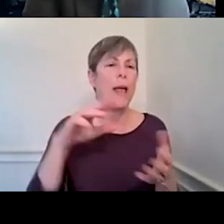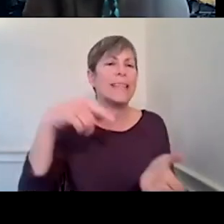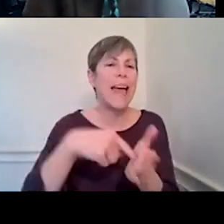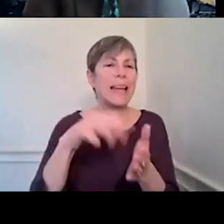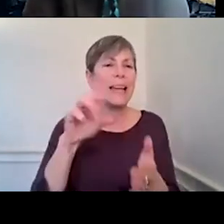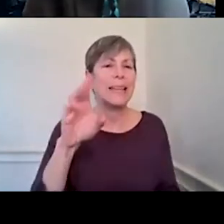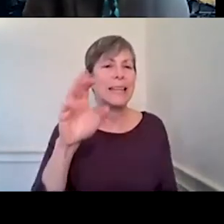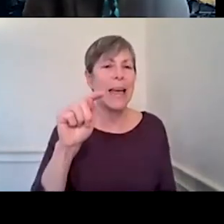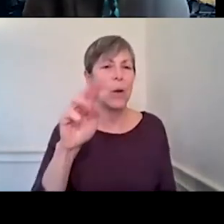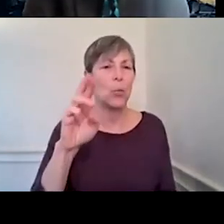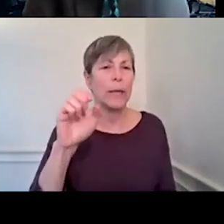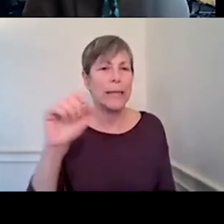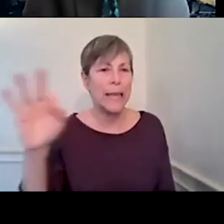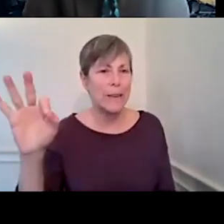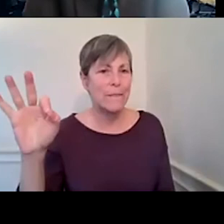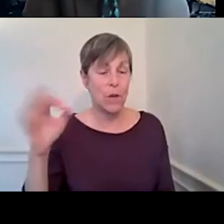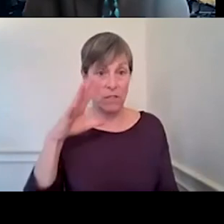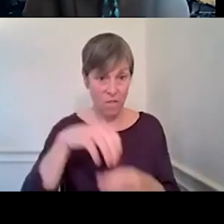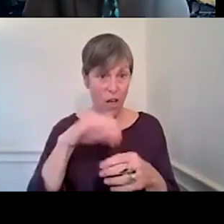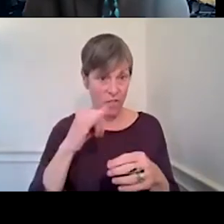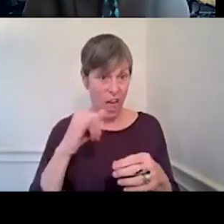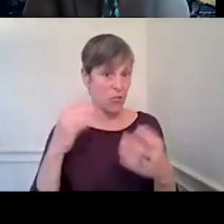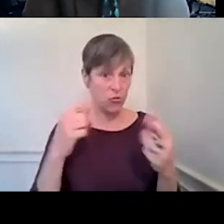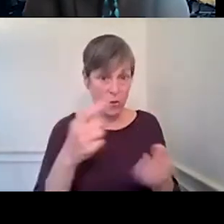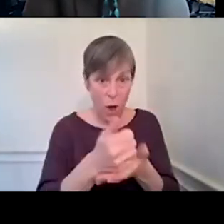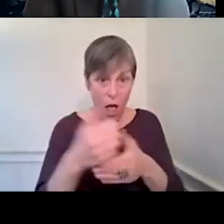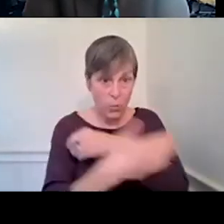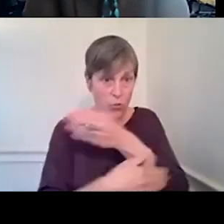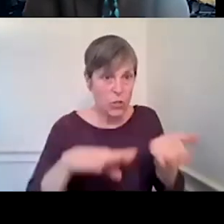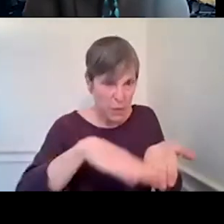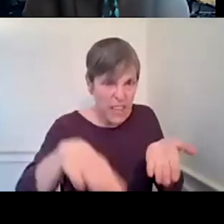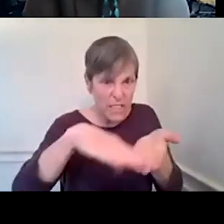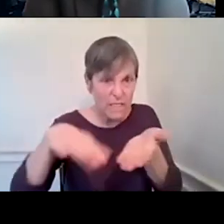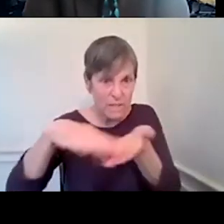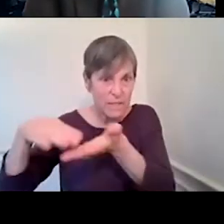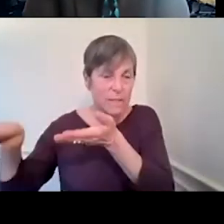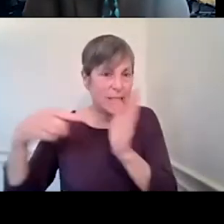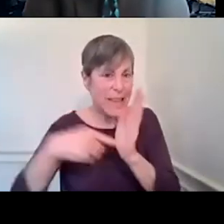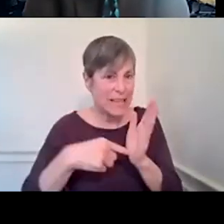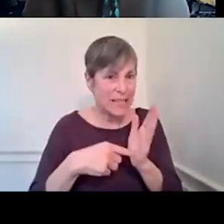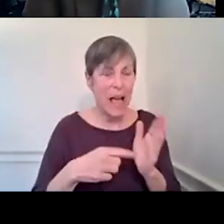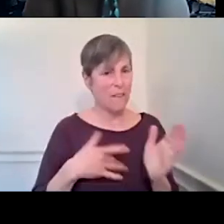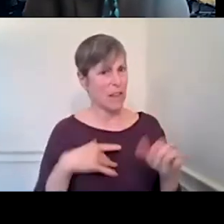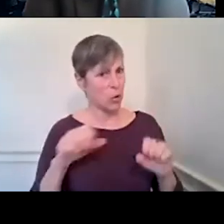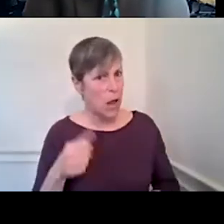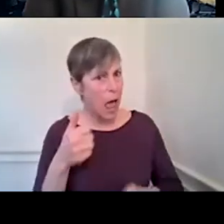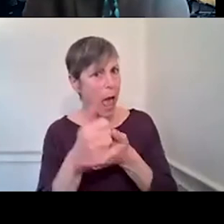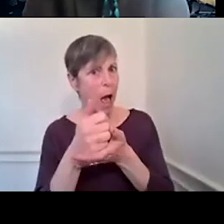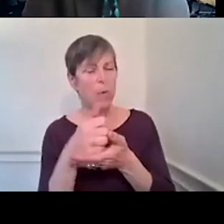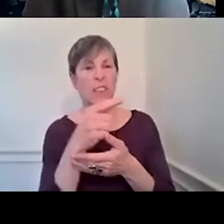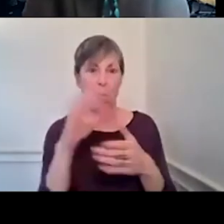countries. And I found myself being able to contribute whenever there's crisis through these